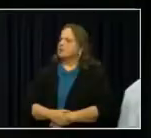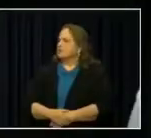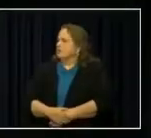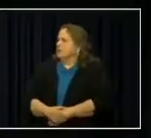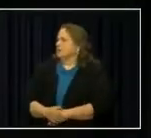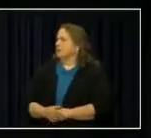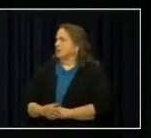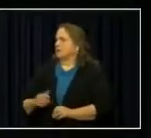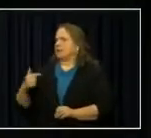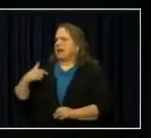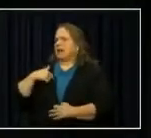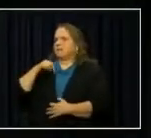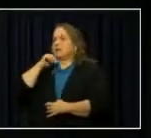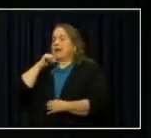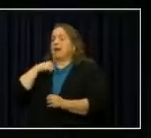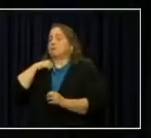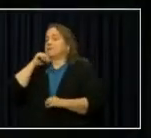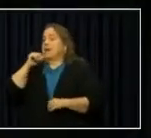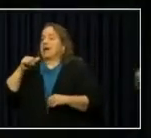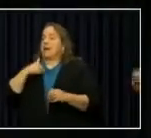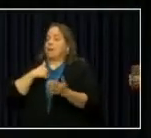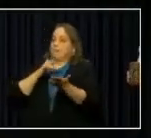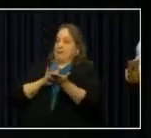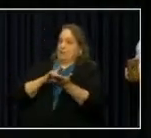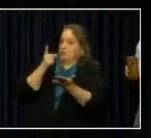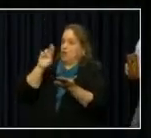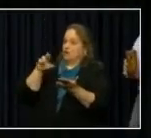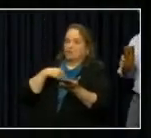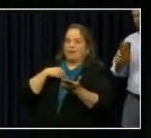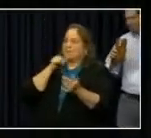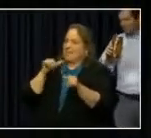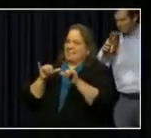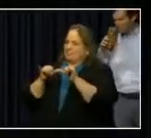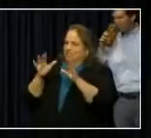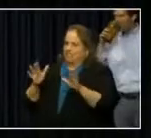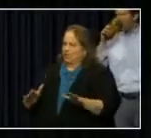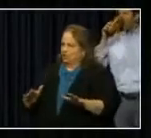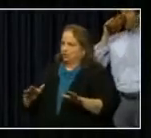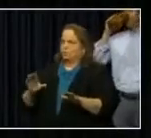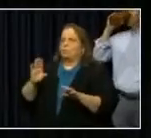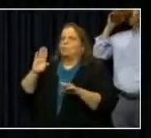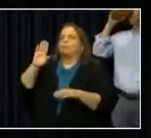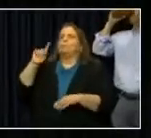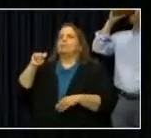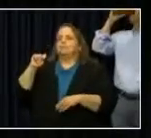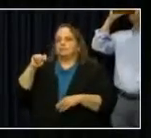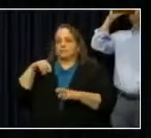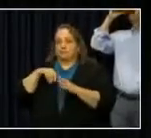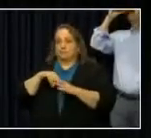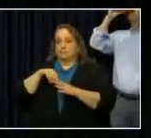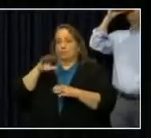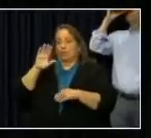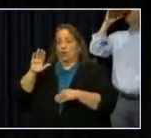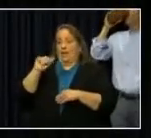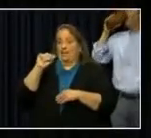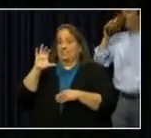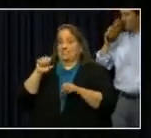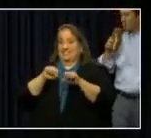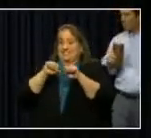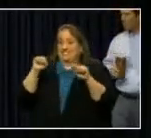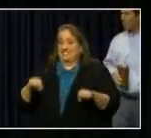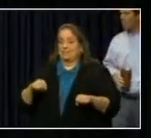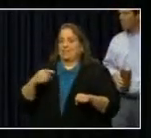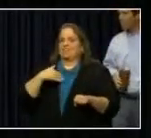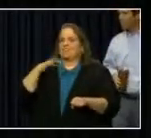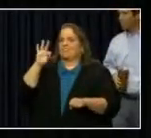Thanks. Now, I'm a medical doctor. I don't want to misrepresent that I'm an engineer and I design these, but in your air conditioning systems, they